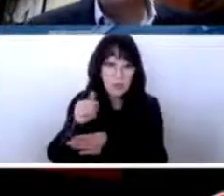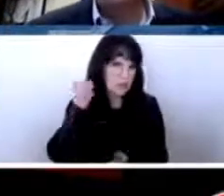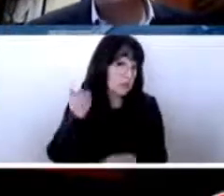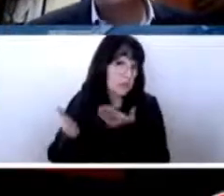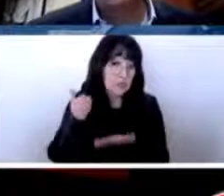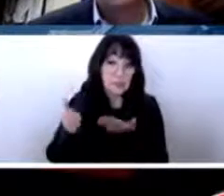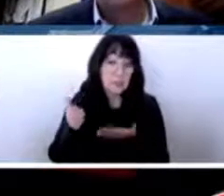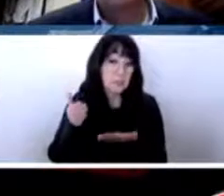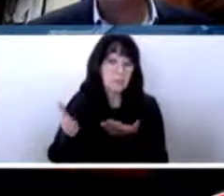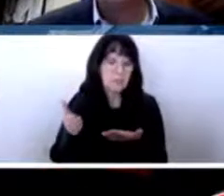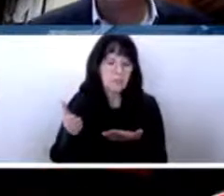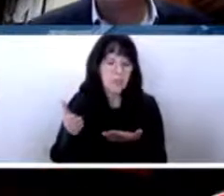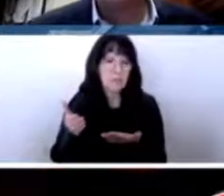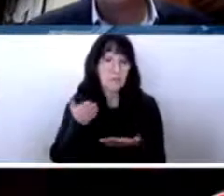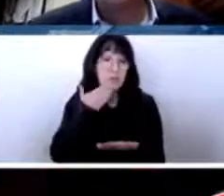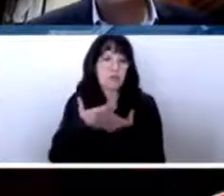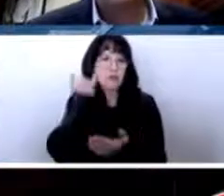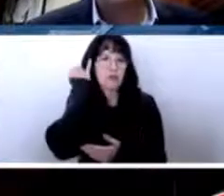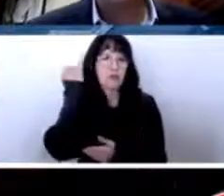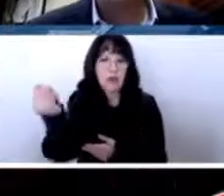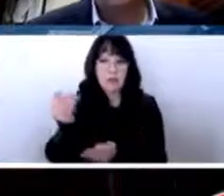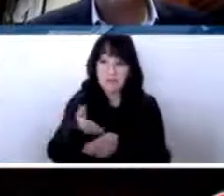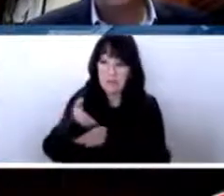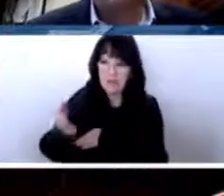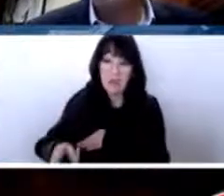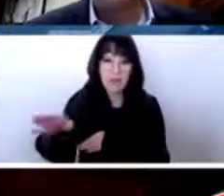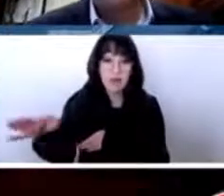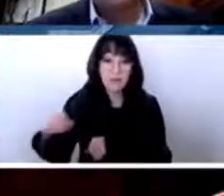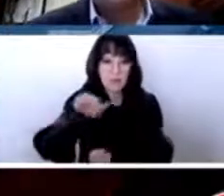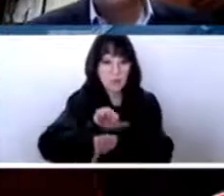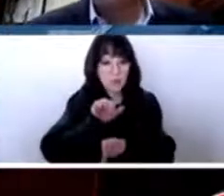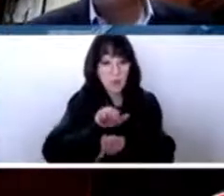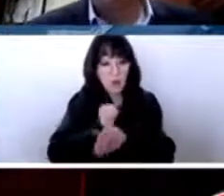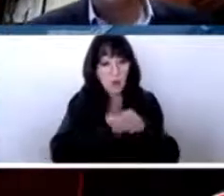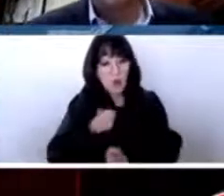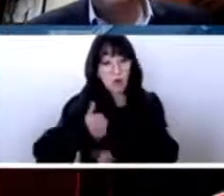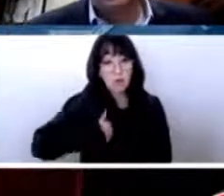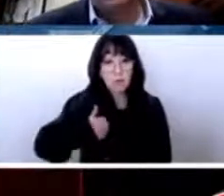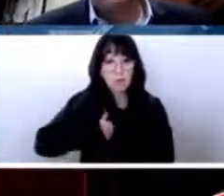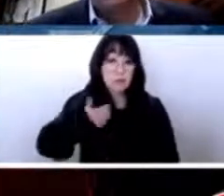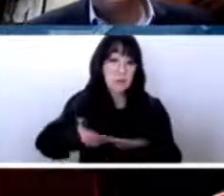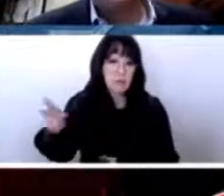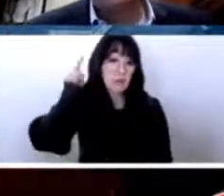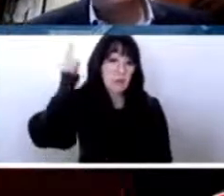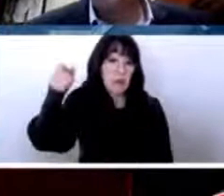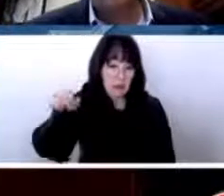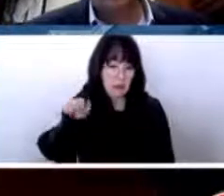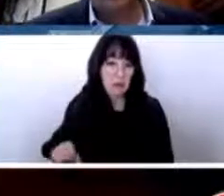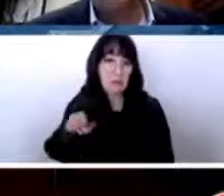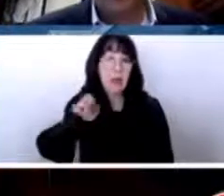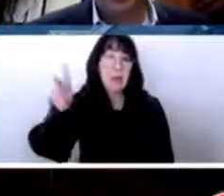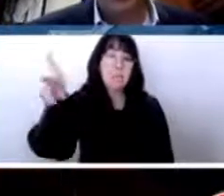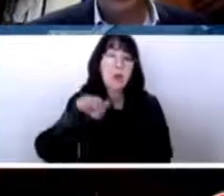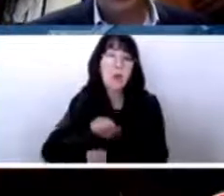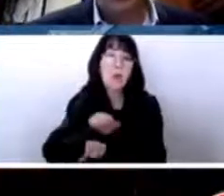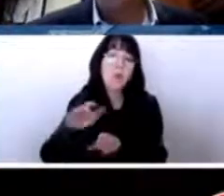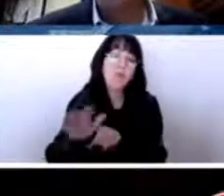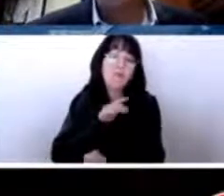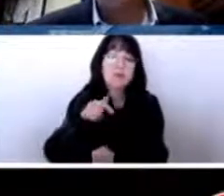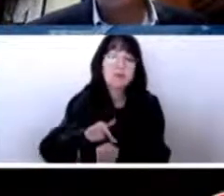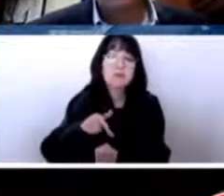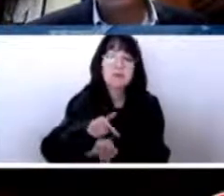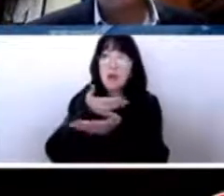people could go back and work in one of these facilities as well as a full-time job. But they will then be assigned, and Dr. Ortiz team's working with the